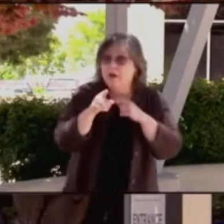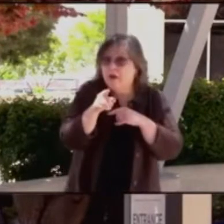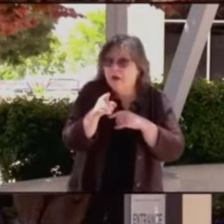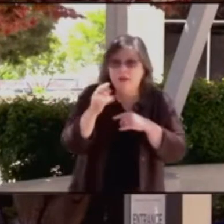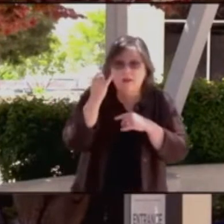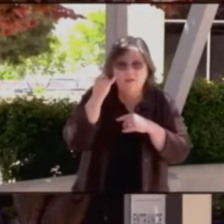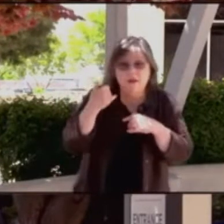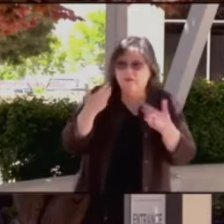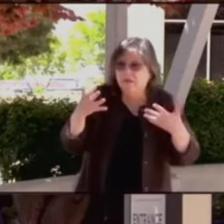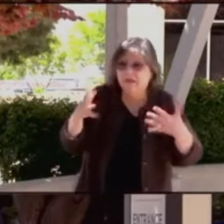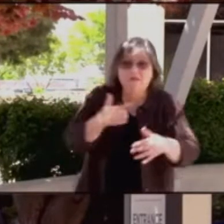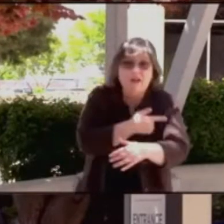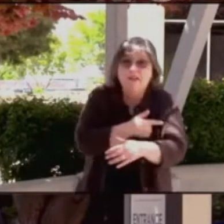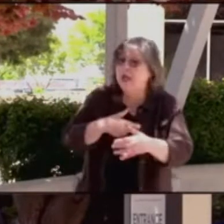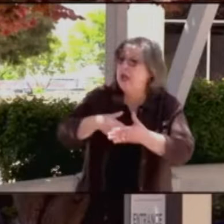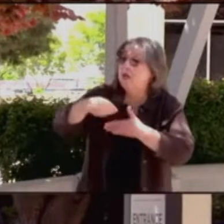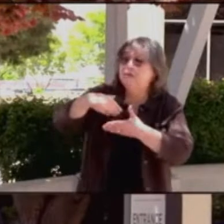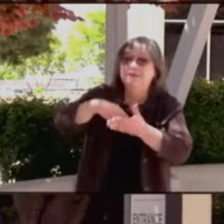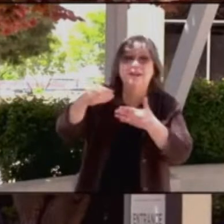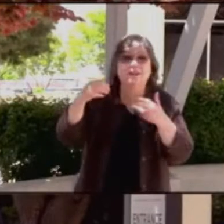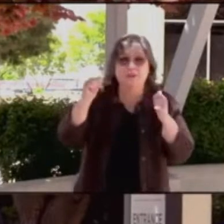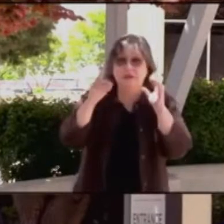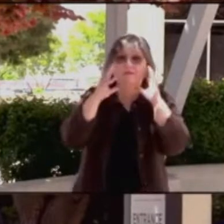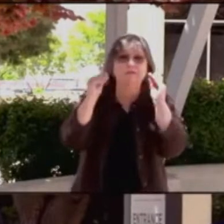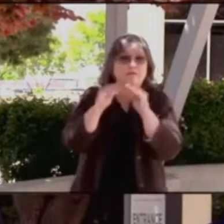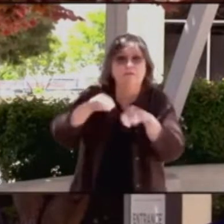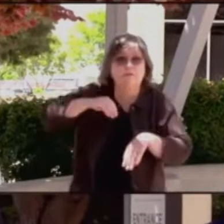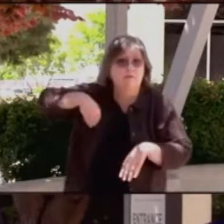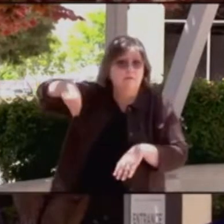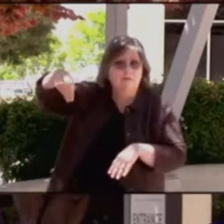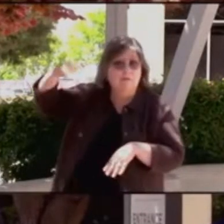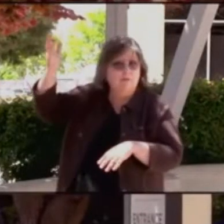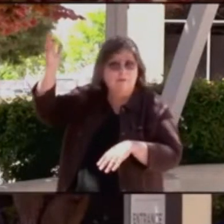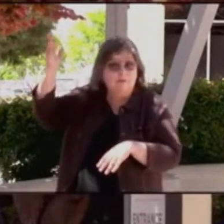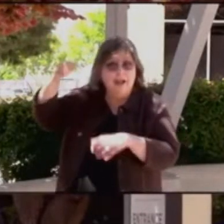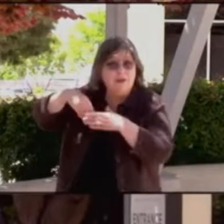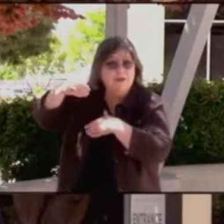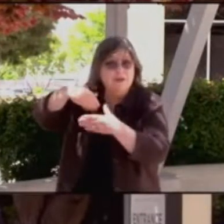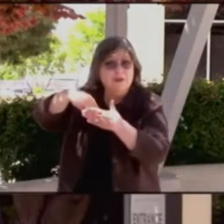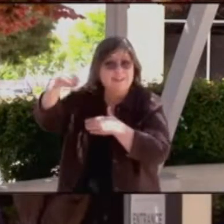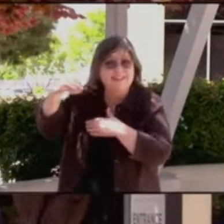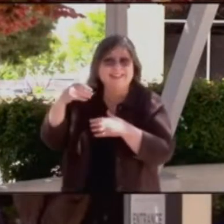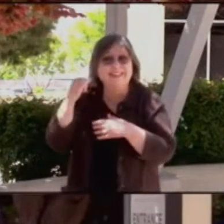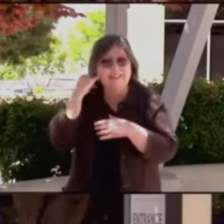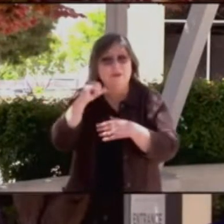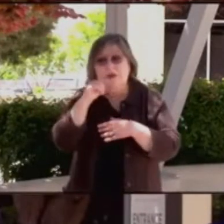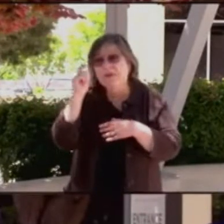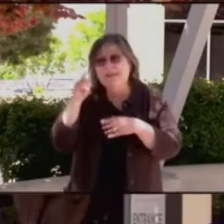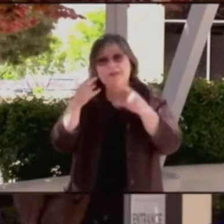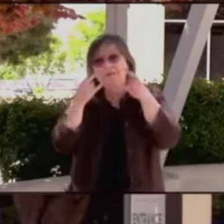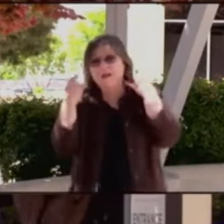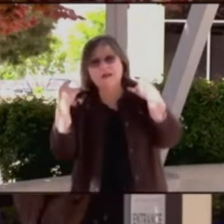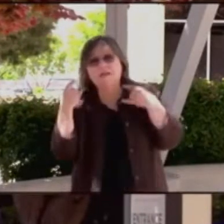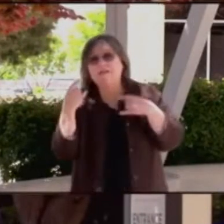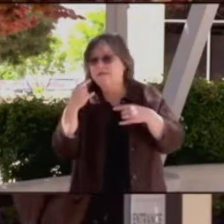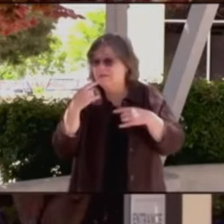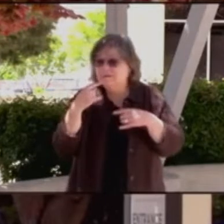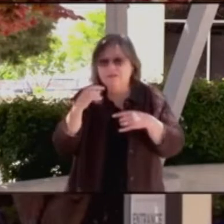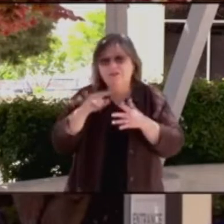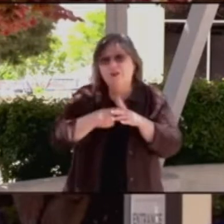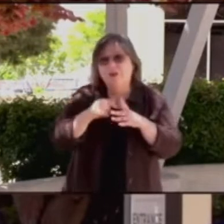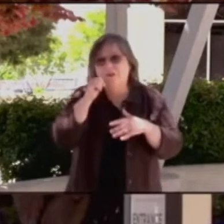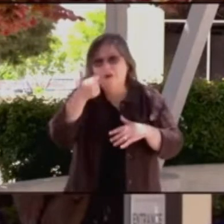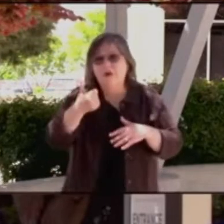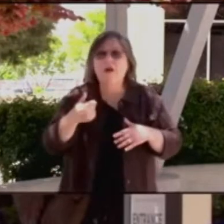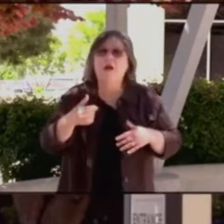masks outdoors. And James and I have removed our masks today to model that behavior for you. I will admit to you,